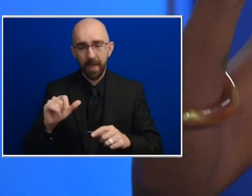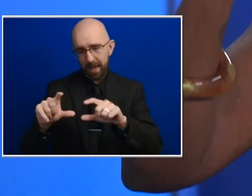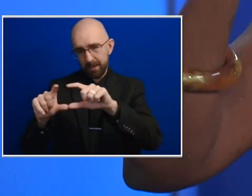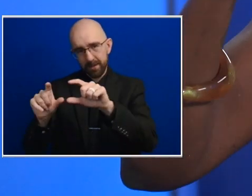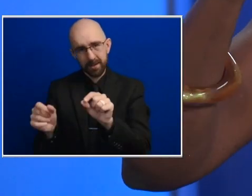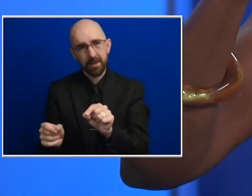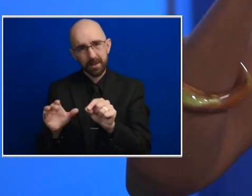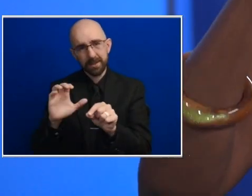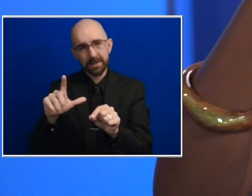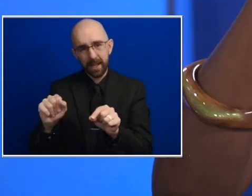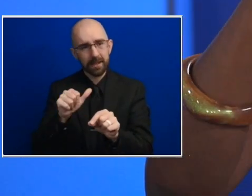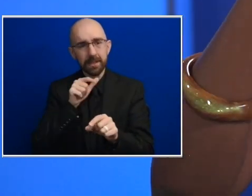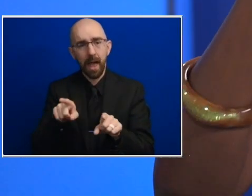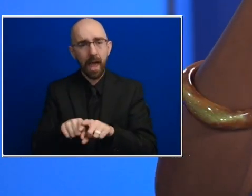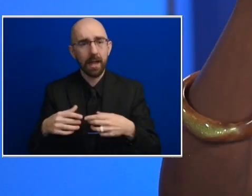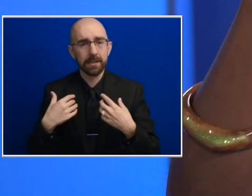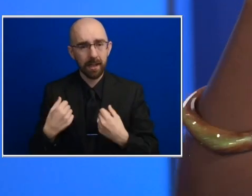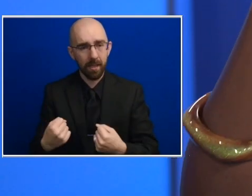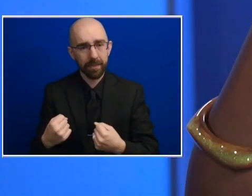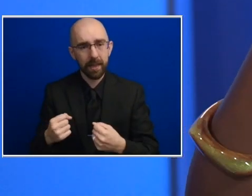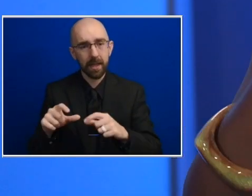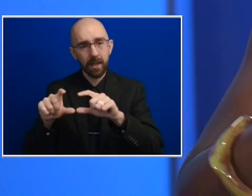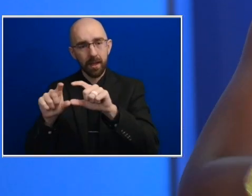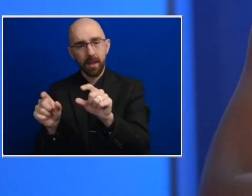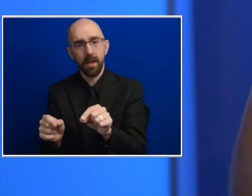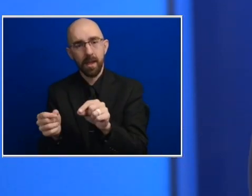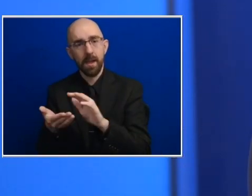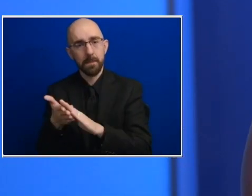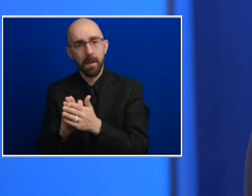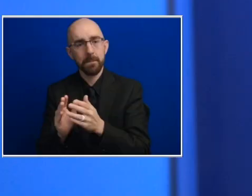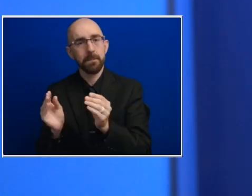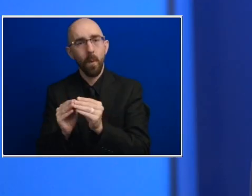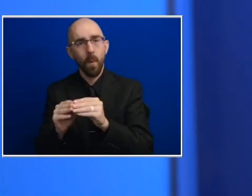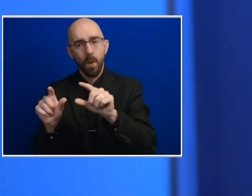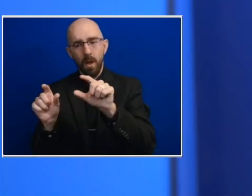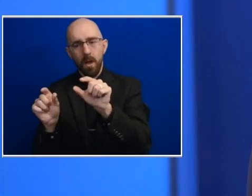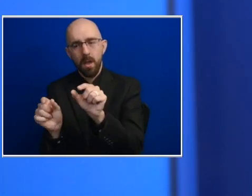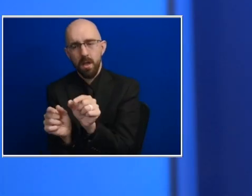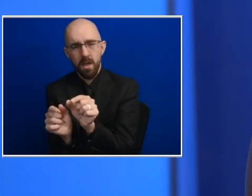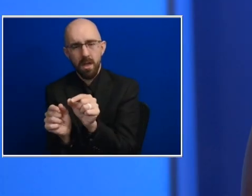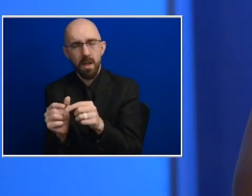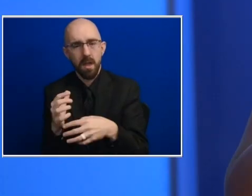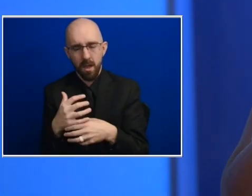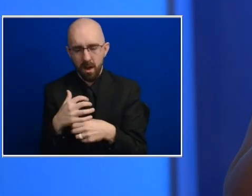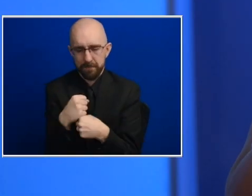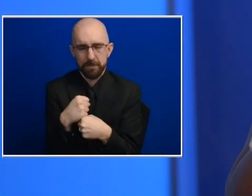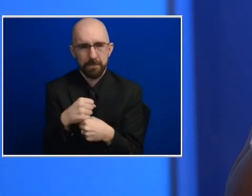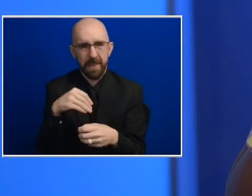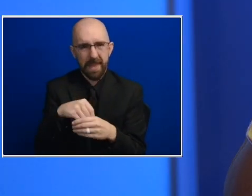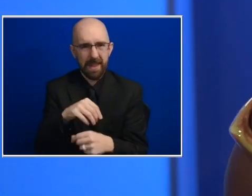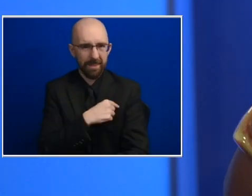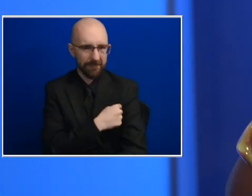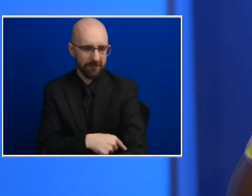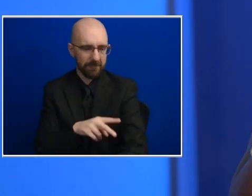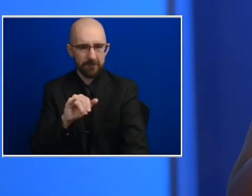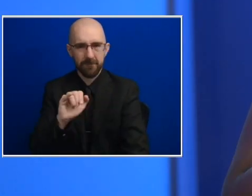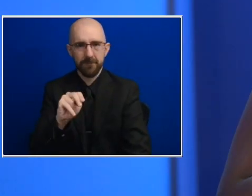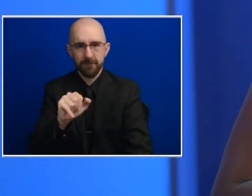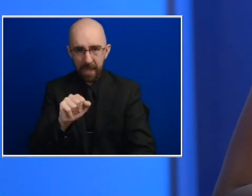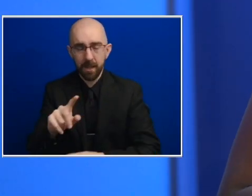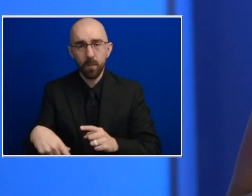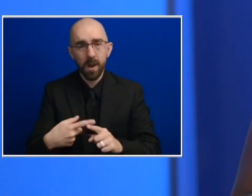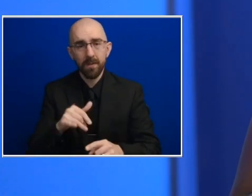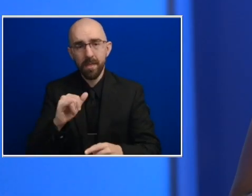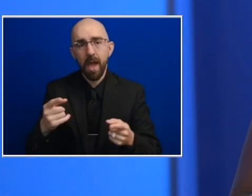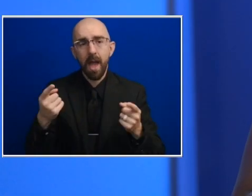not as healthy, they become even more sickle and clog up your veins. So once that happens, that means